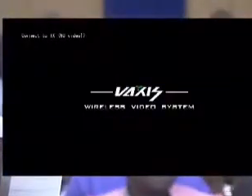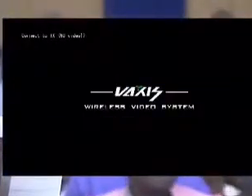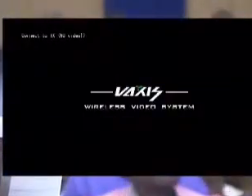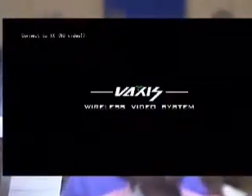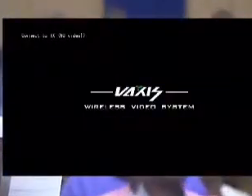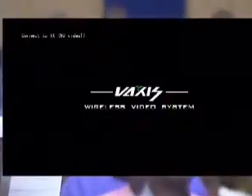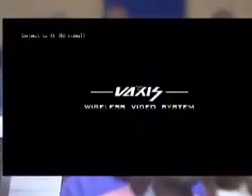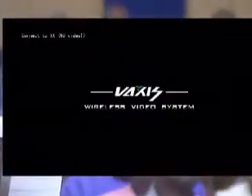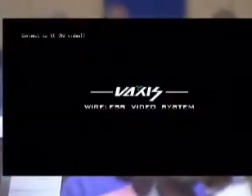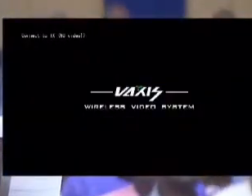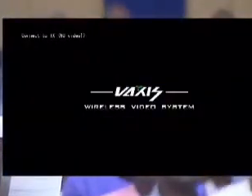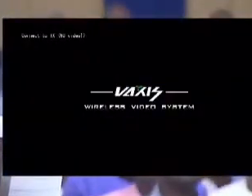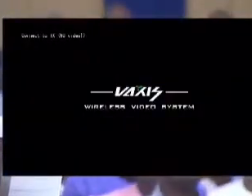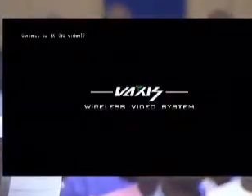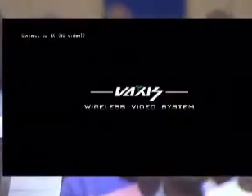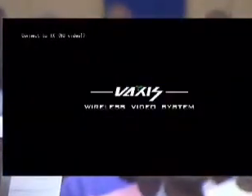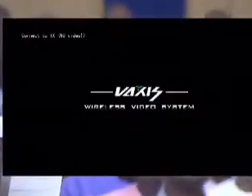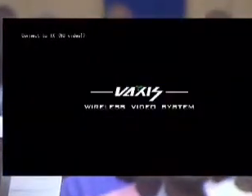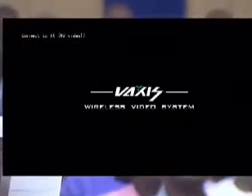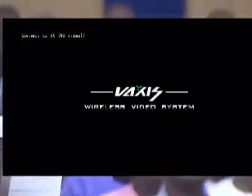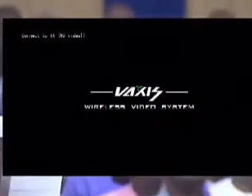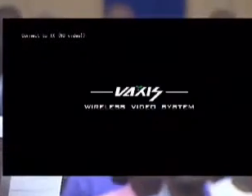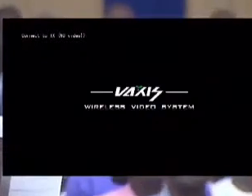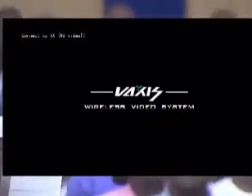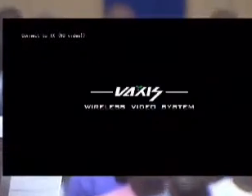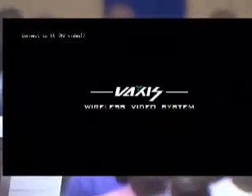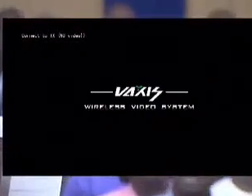Lord. Sing one more time, everybody.